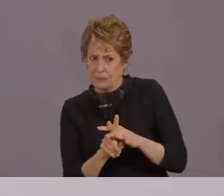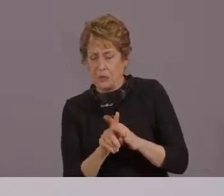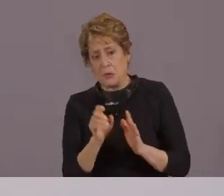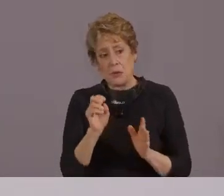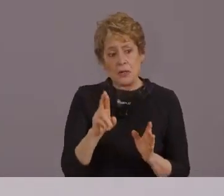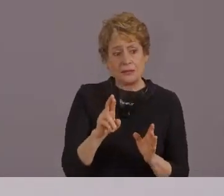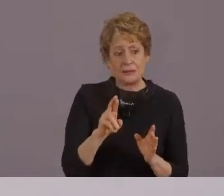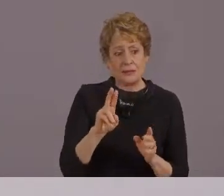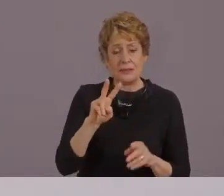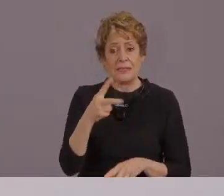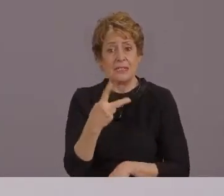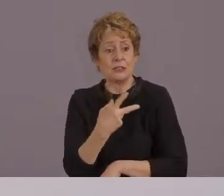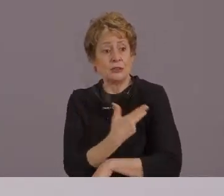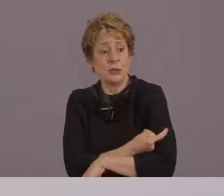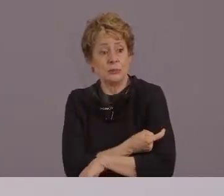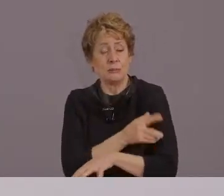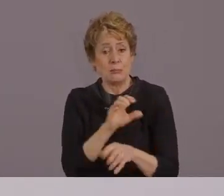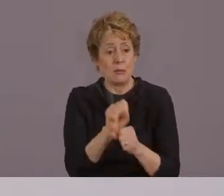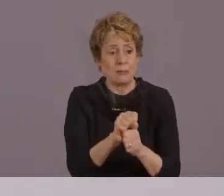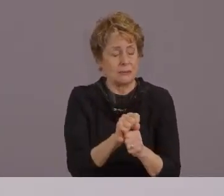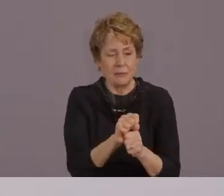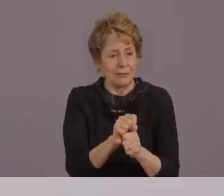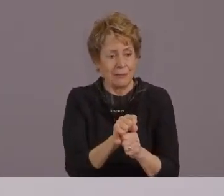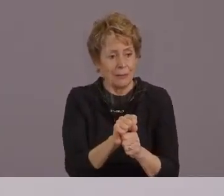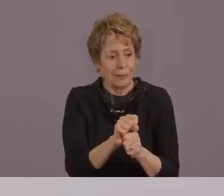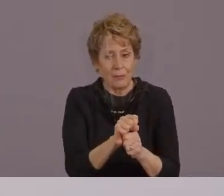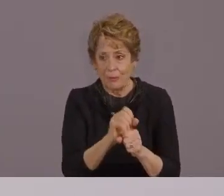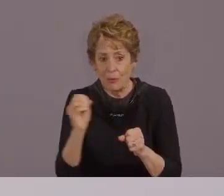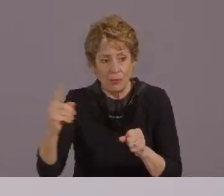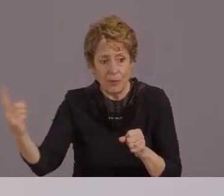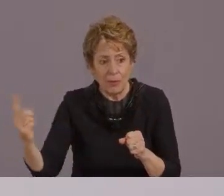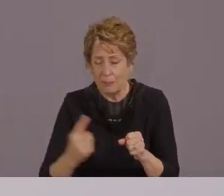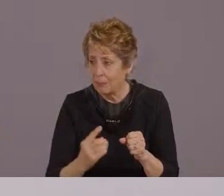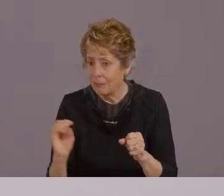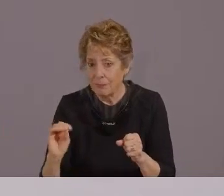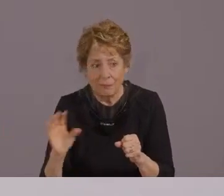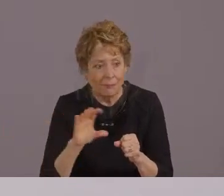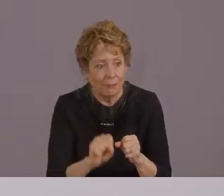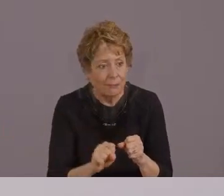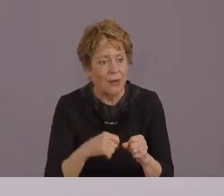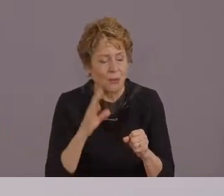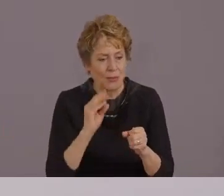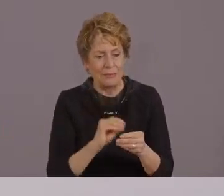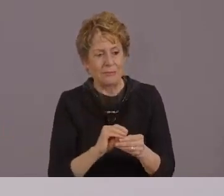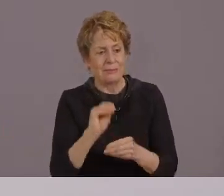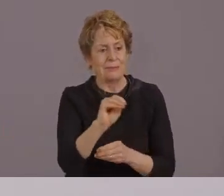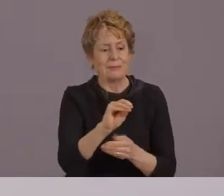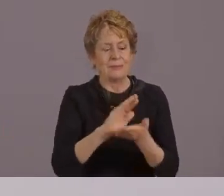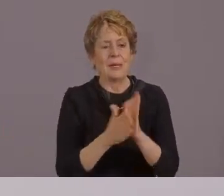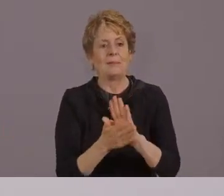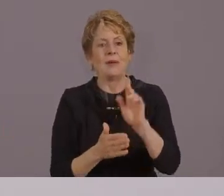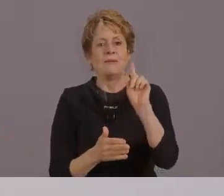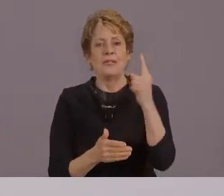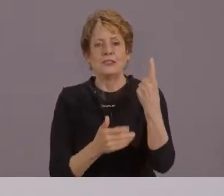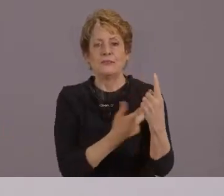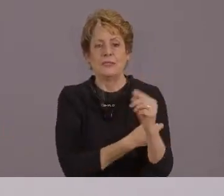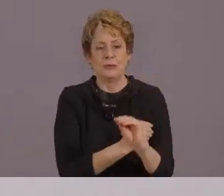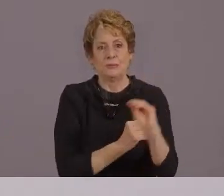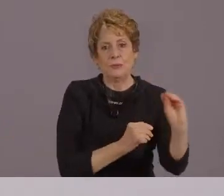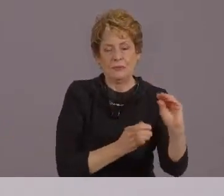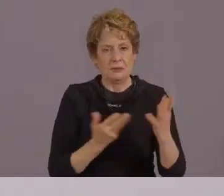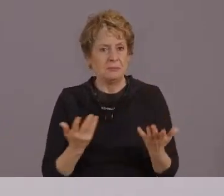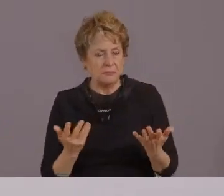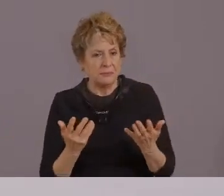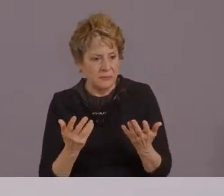we'll release those to be first dose appointments. So there's a number of things that we do very early. So sometimes logging on even before that